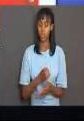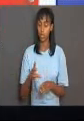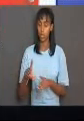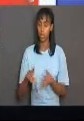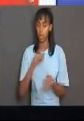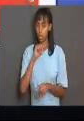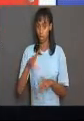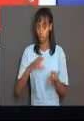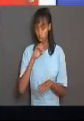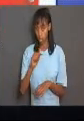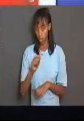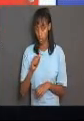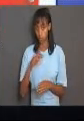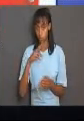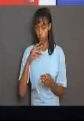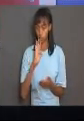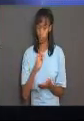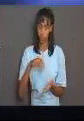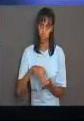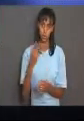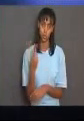cannot be reused.